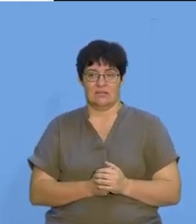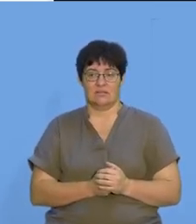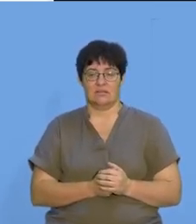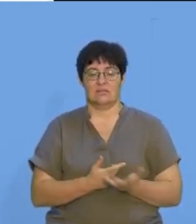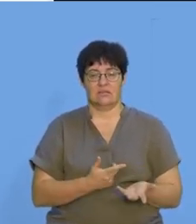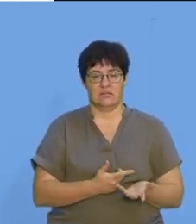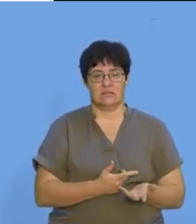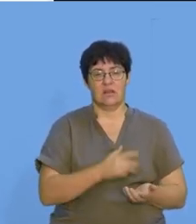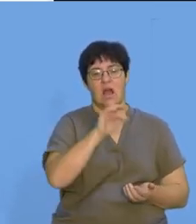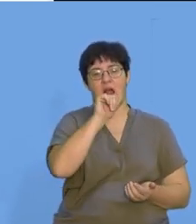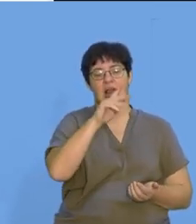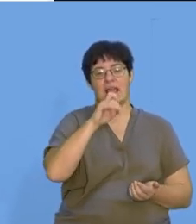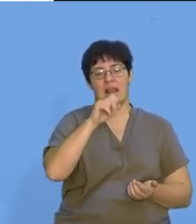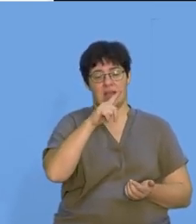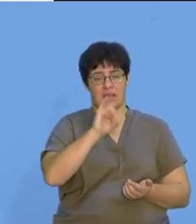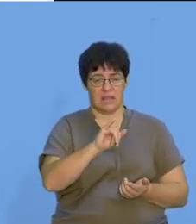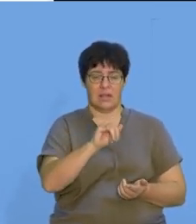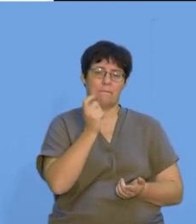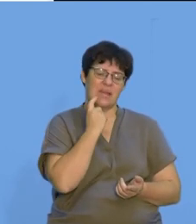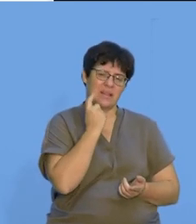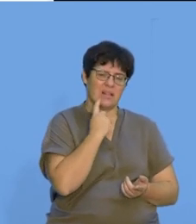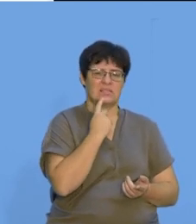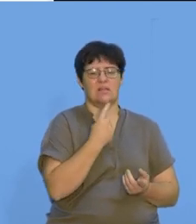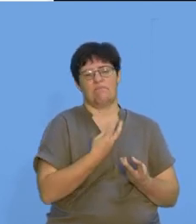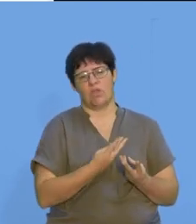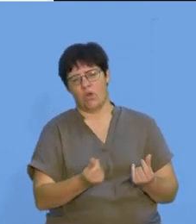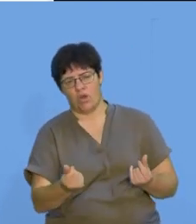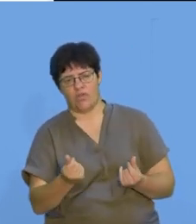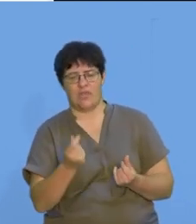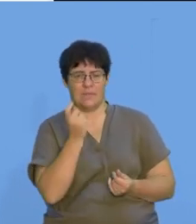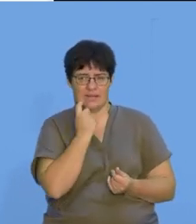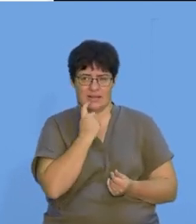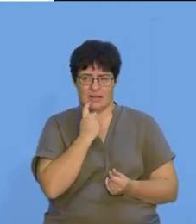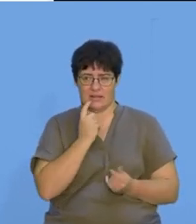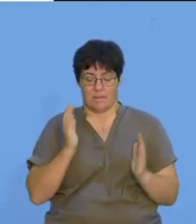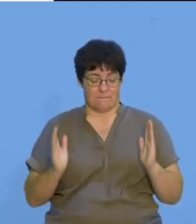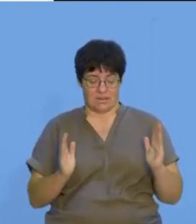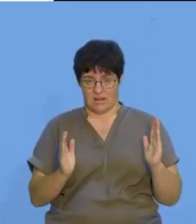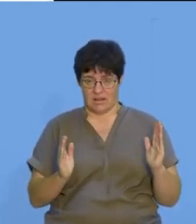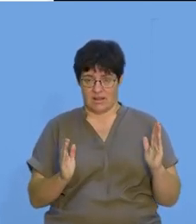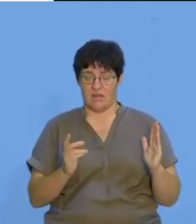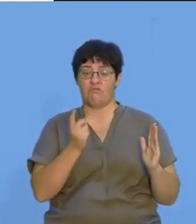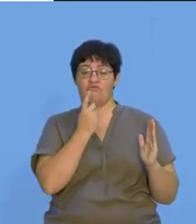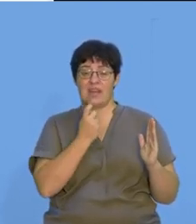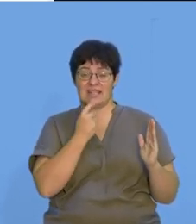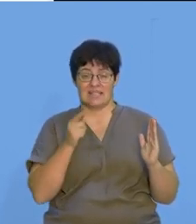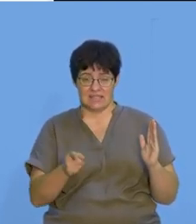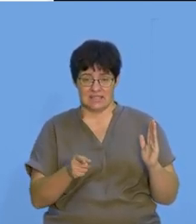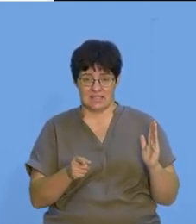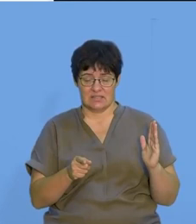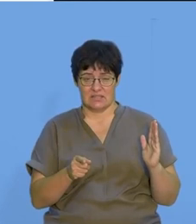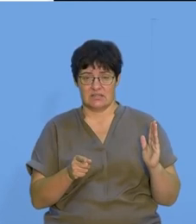alkali metals and alkali earth metals, okay? And then in the middle, where we've got these are